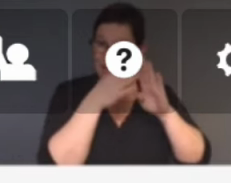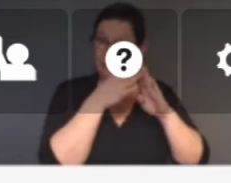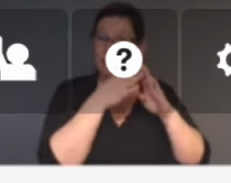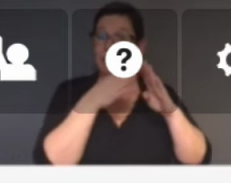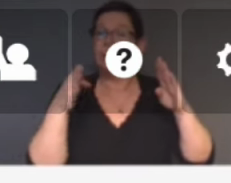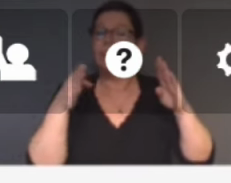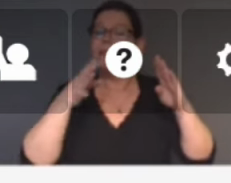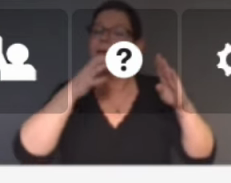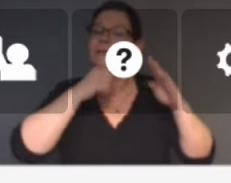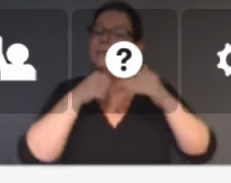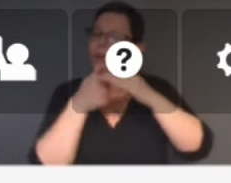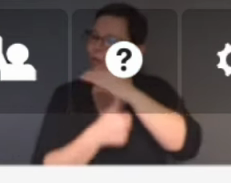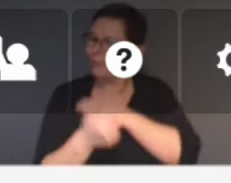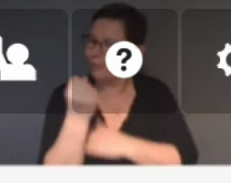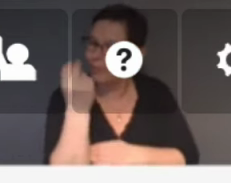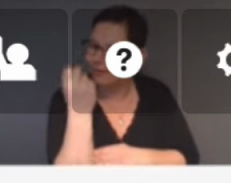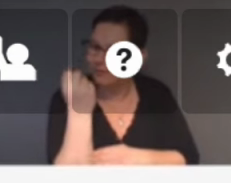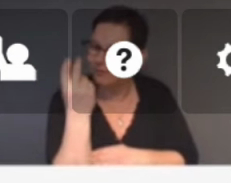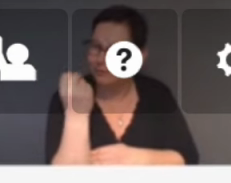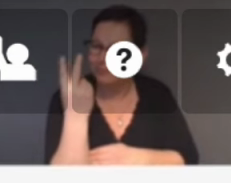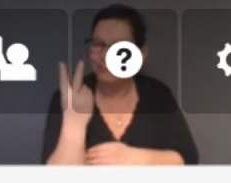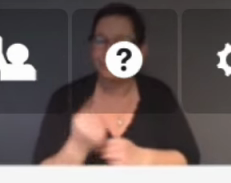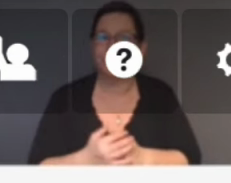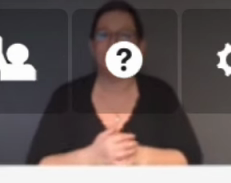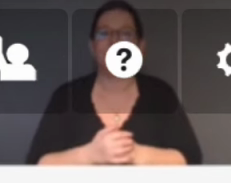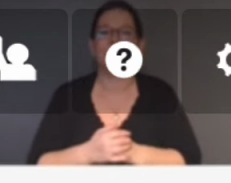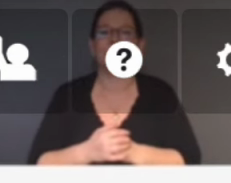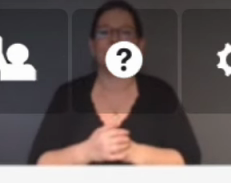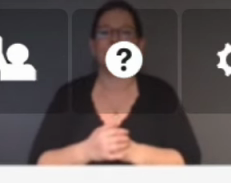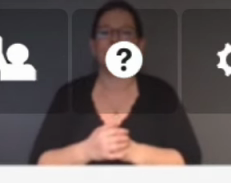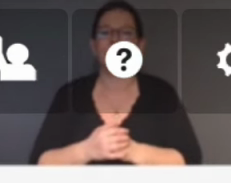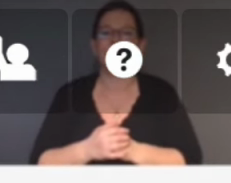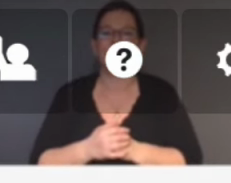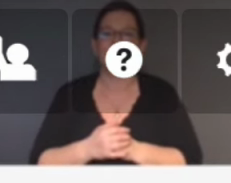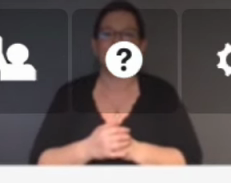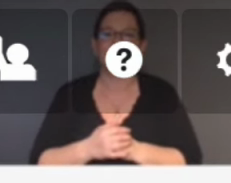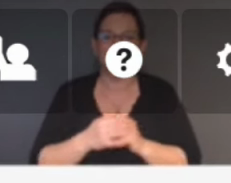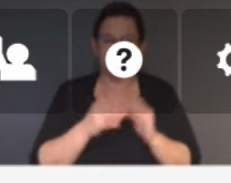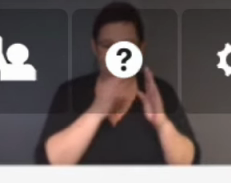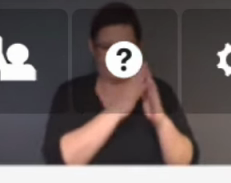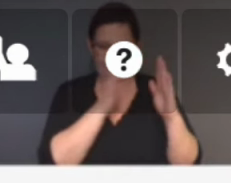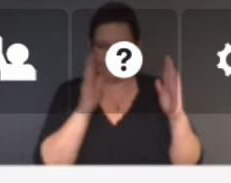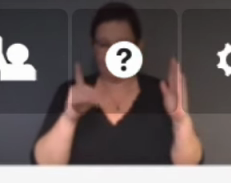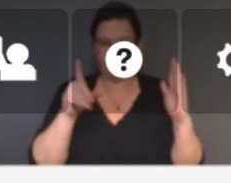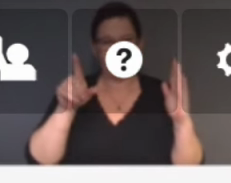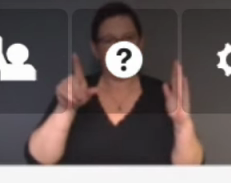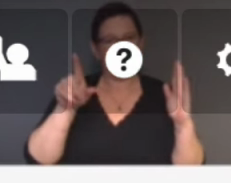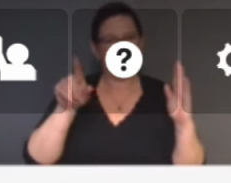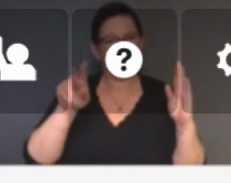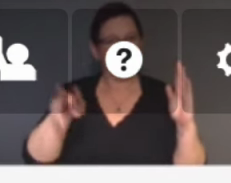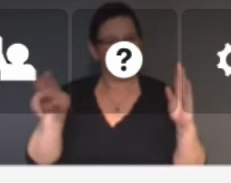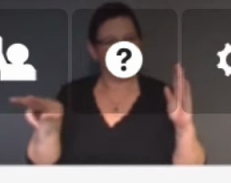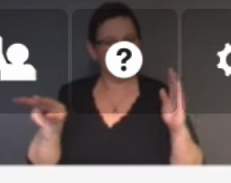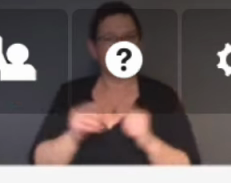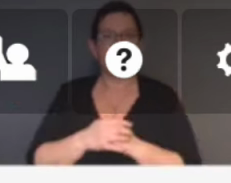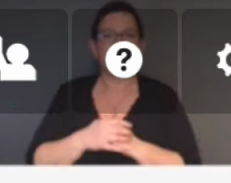Your child must receive dental care services in Canada between October 1, 2022 and June